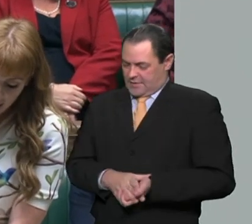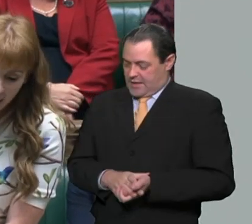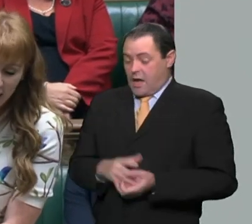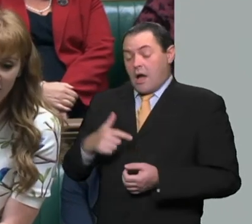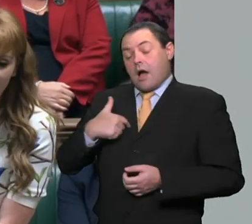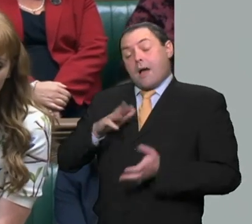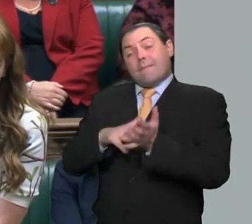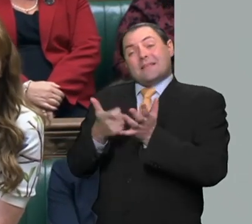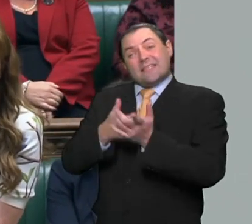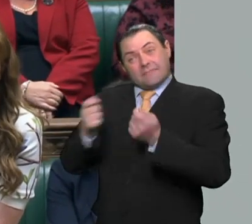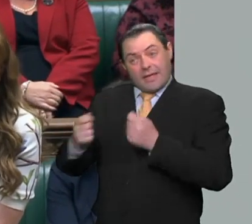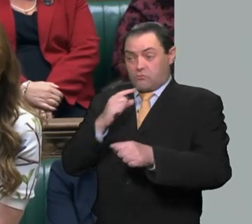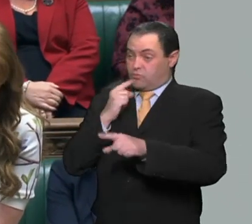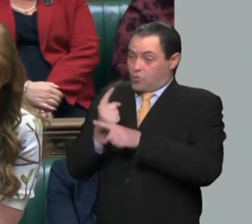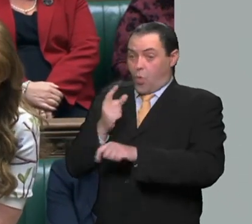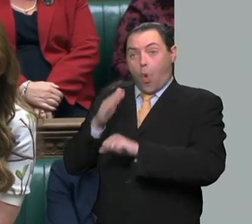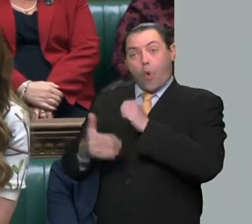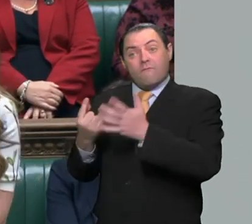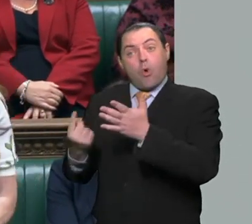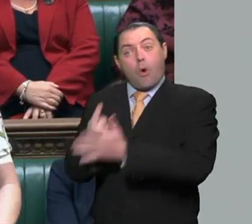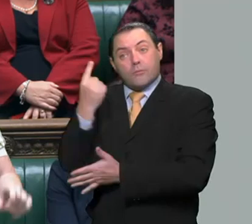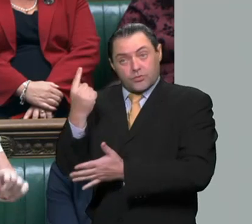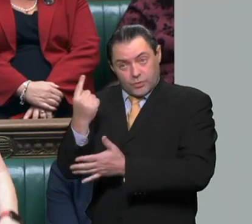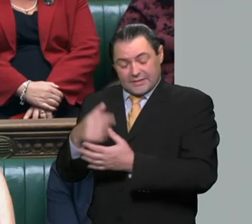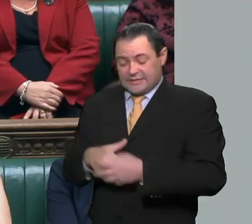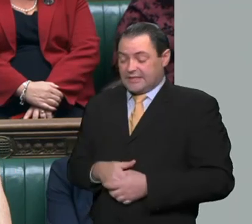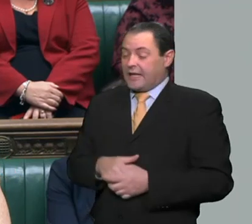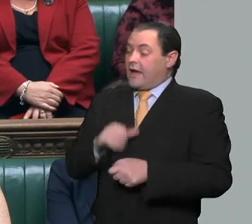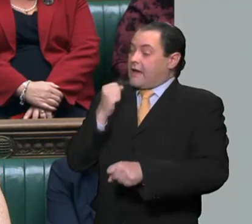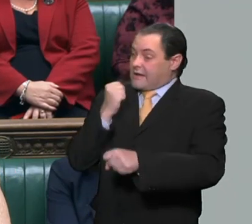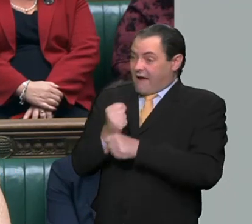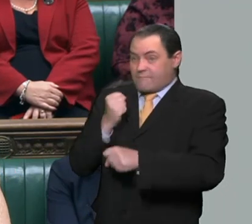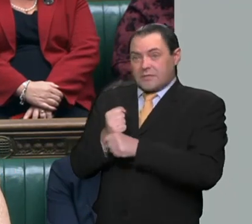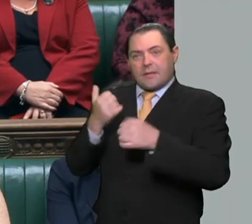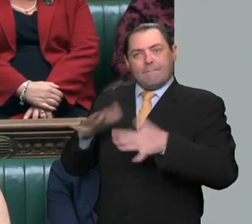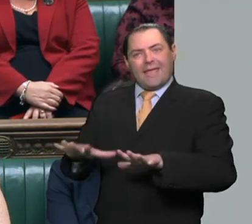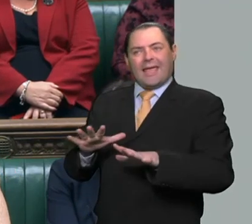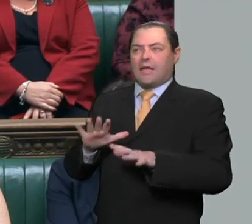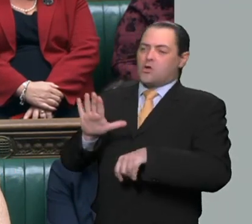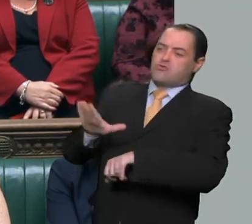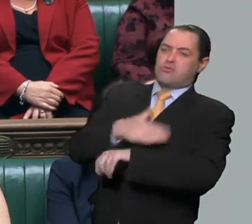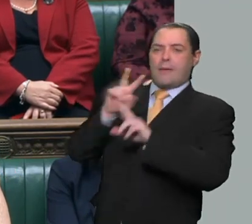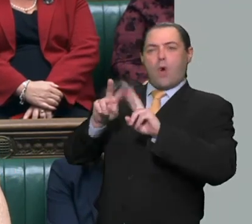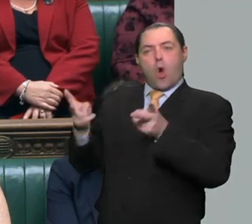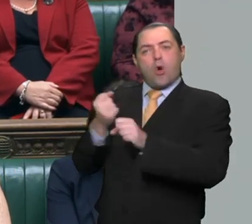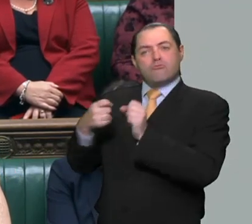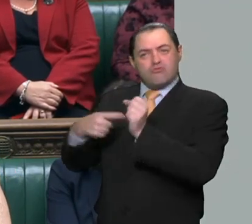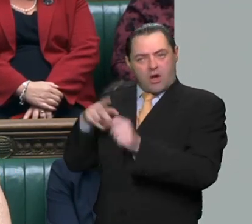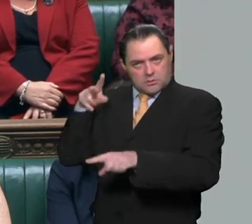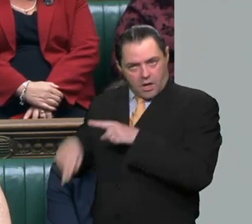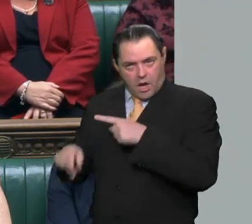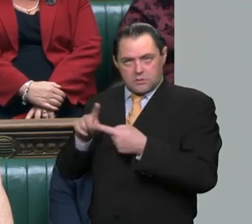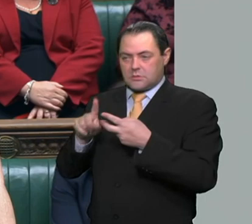Speaker? He talks about opportunities. The government have axed the Green Homes Grant, scrapped